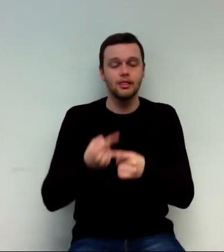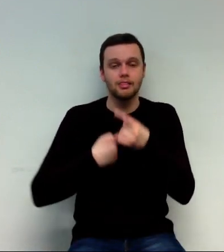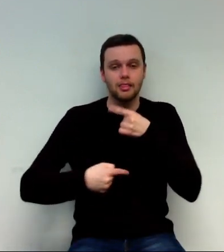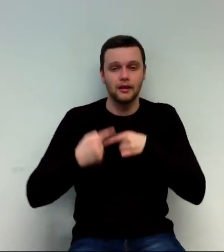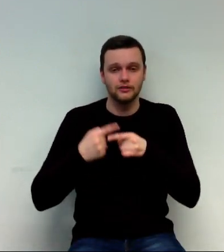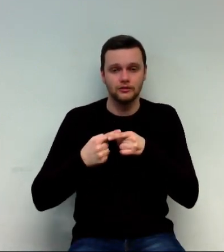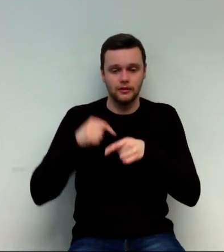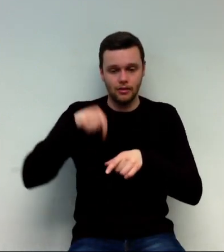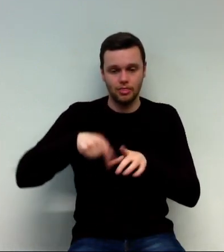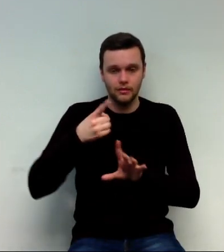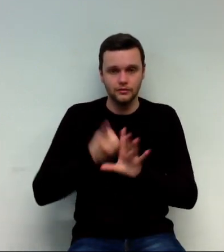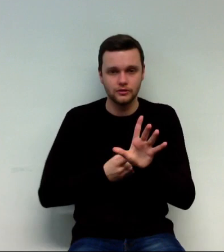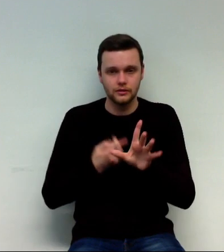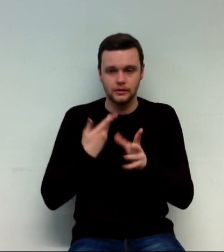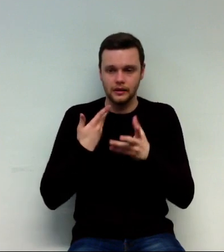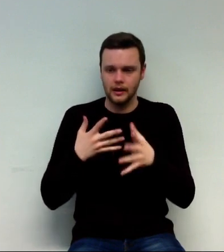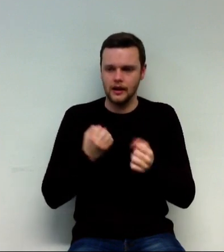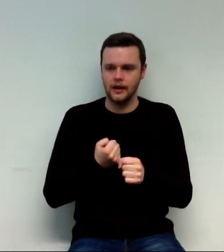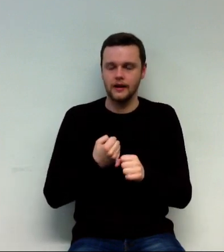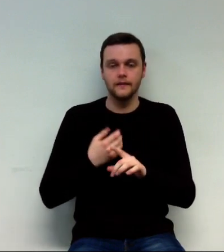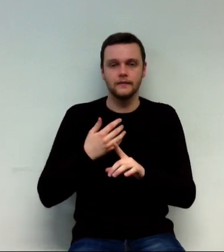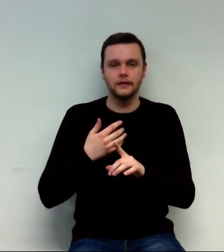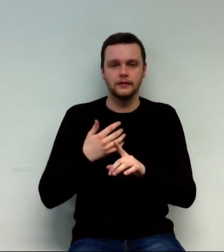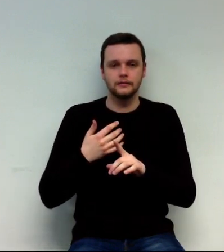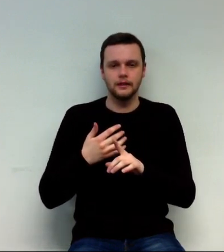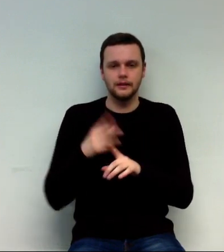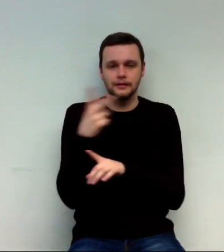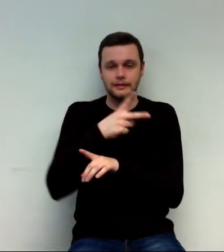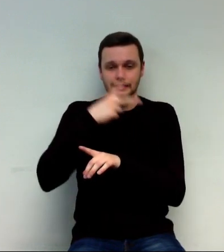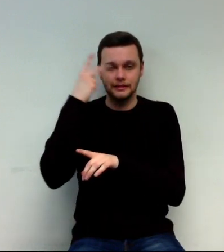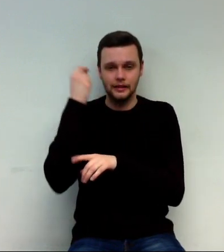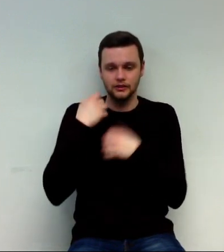this year, had sensory backpacks.